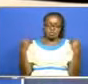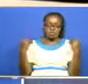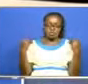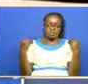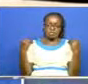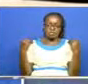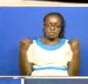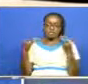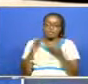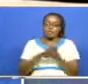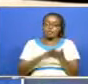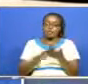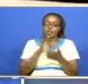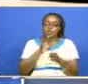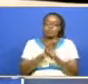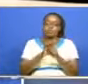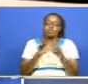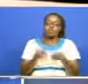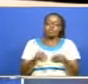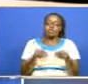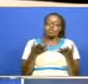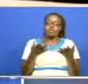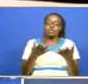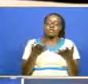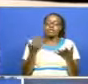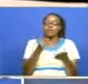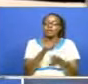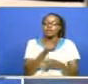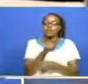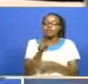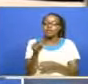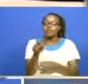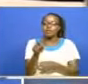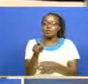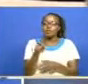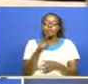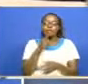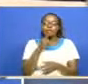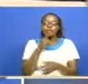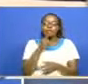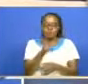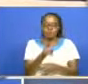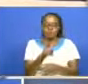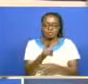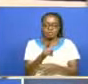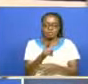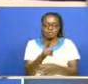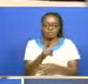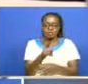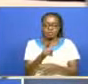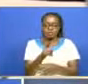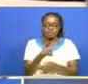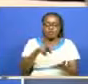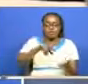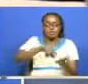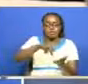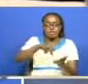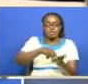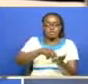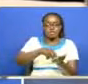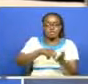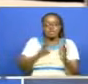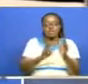and based on the promise given by Funan Construction. We are convinced that this project, the